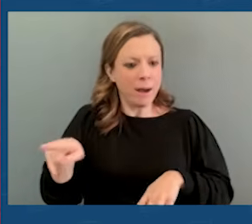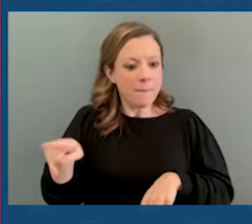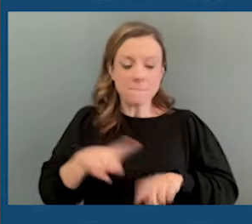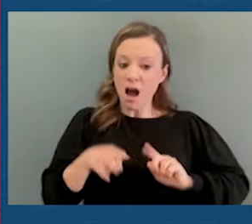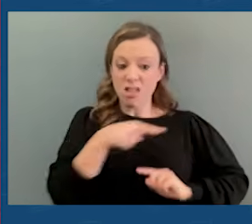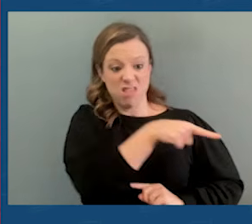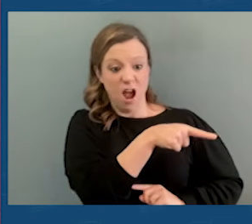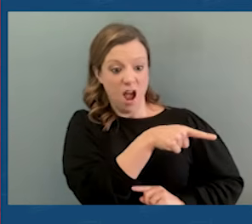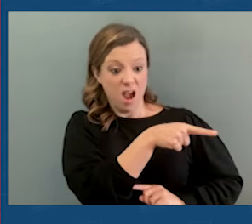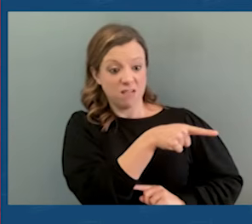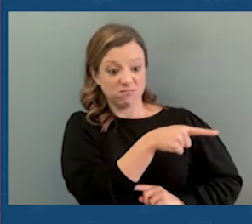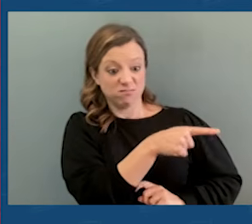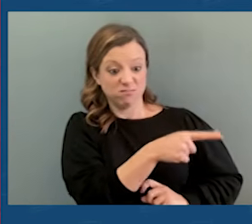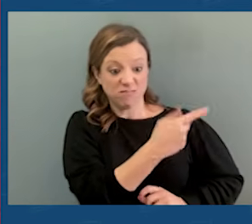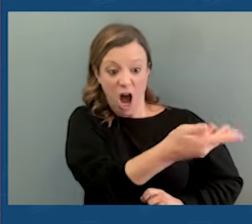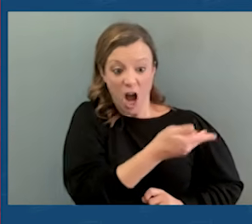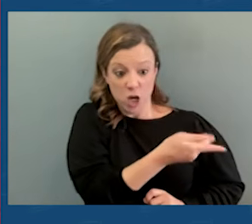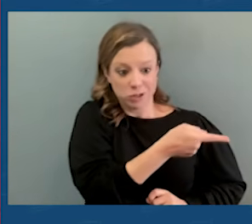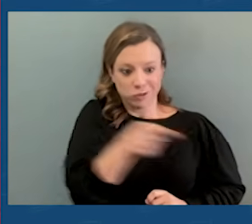But not here, not in New York.